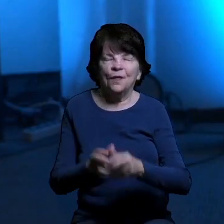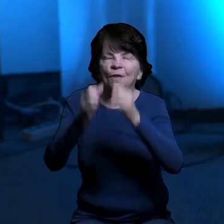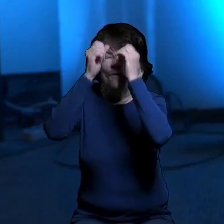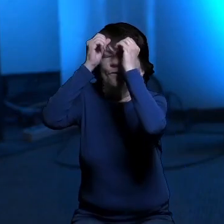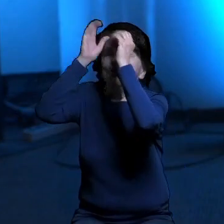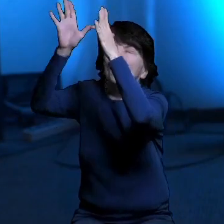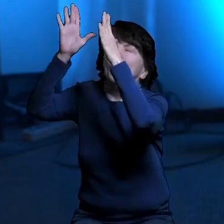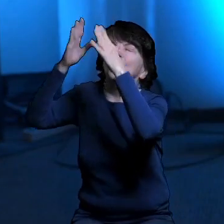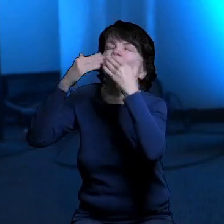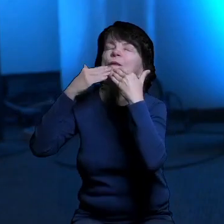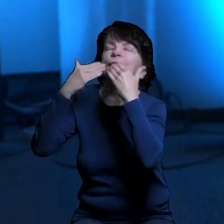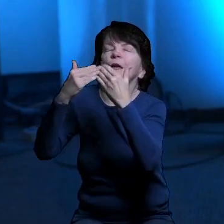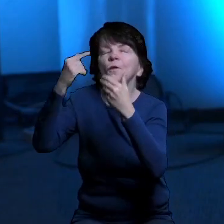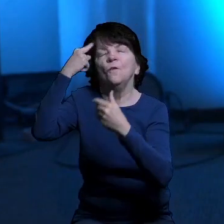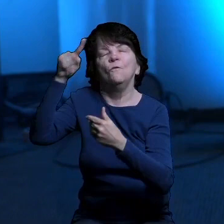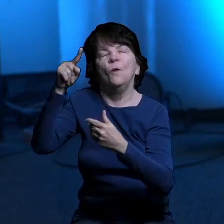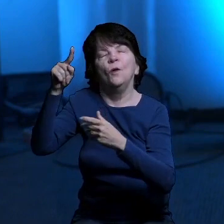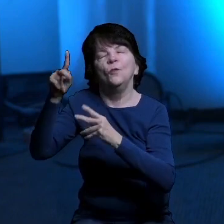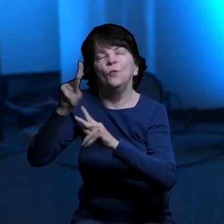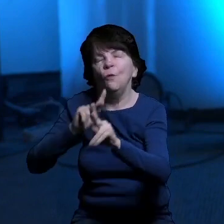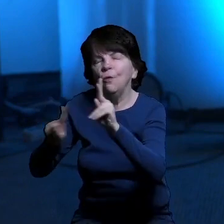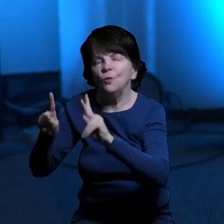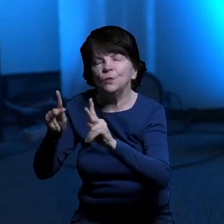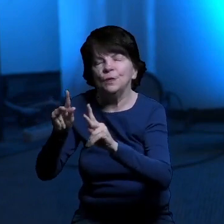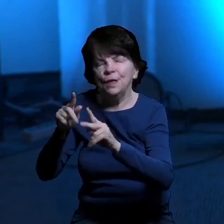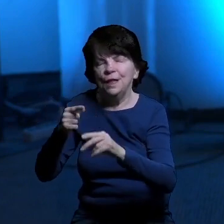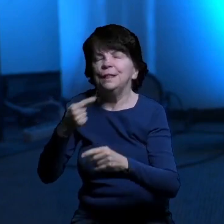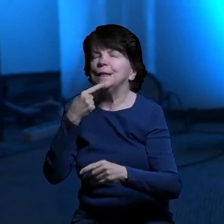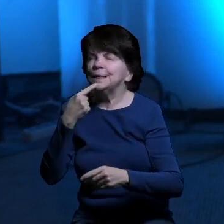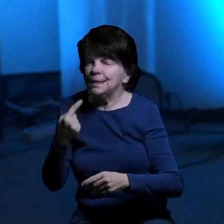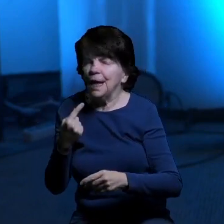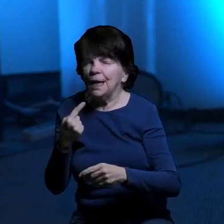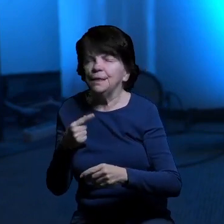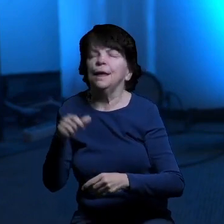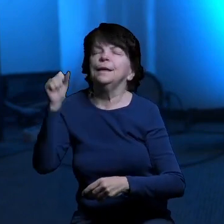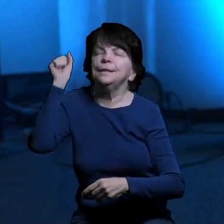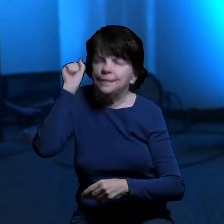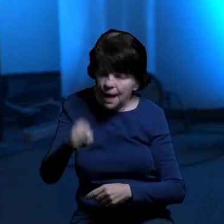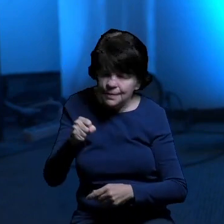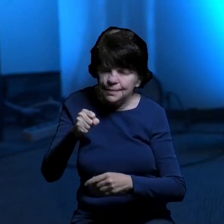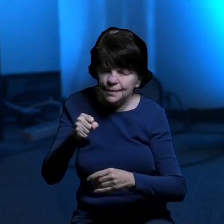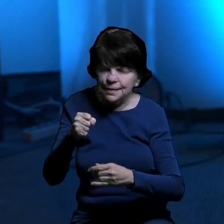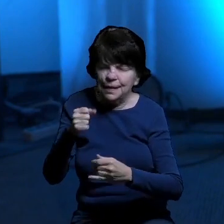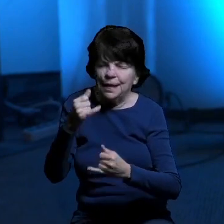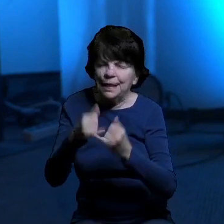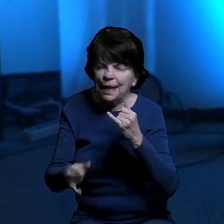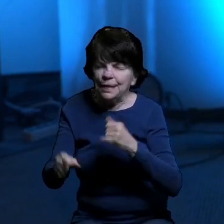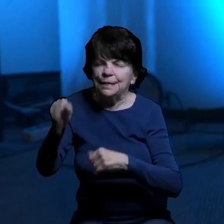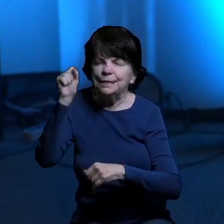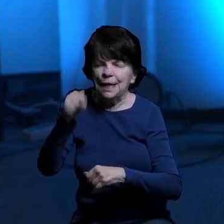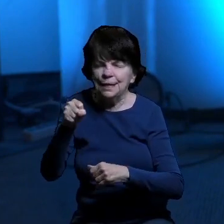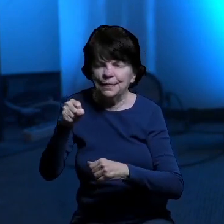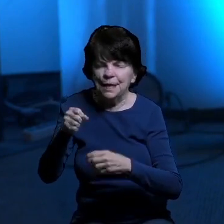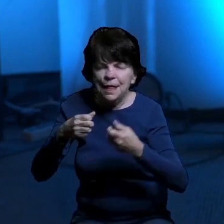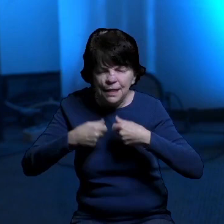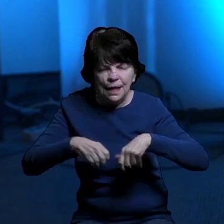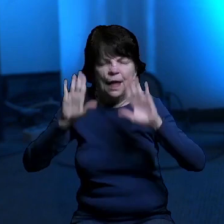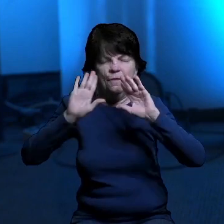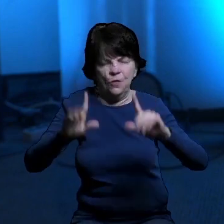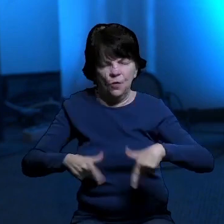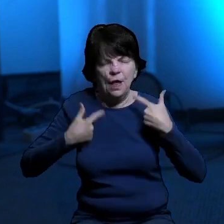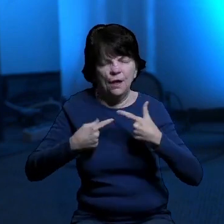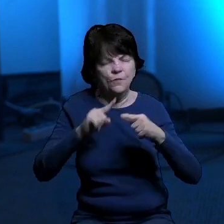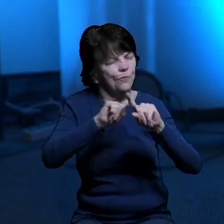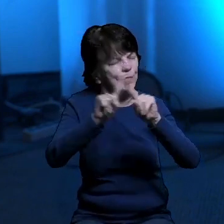Father, we thank you for those that said the ultimate yes and gave their lives as a sacrifice for our freedoms, Lord.